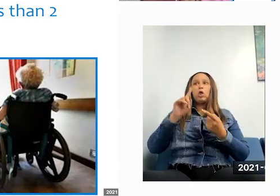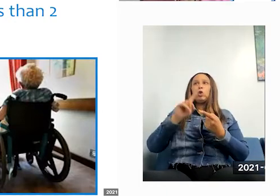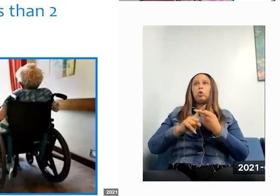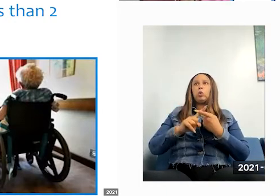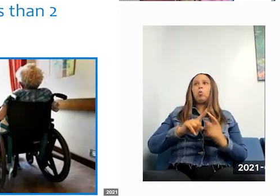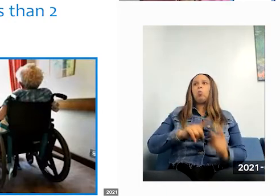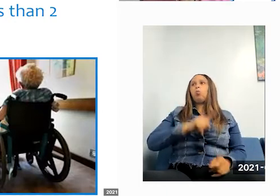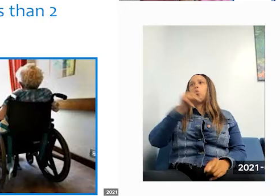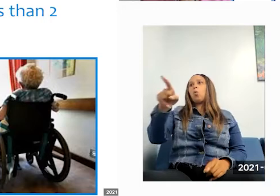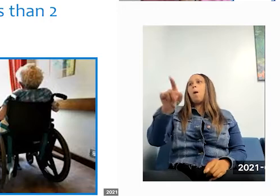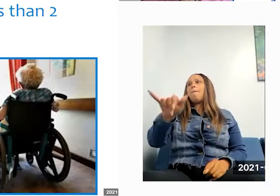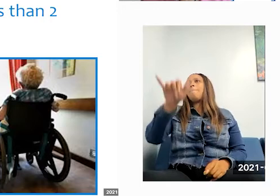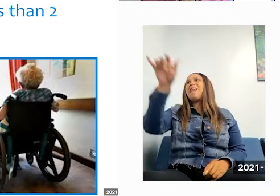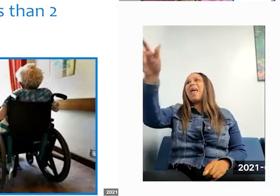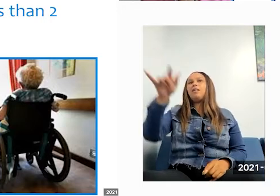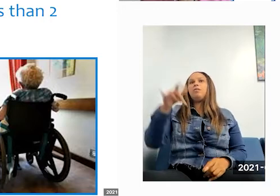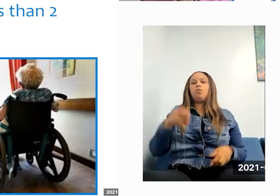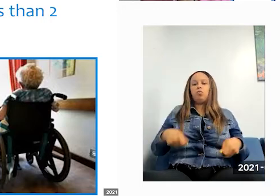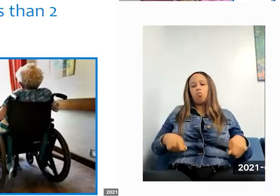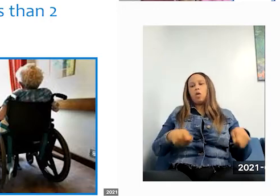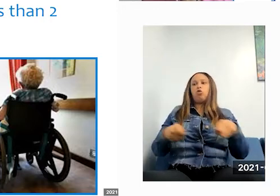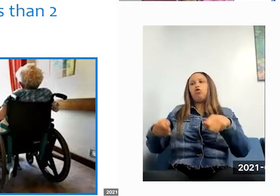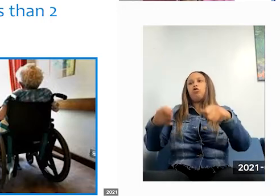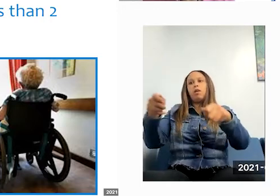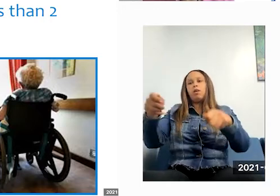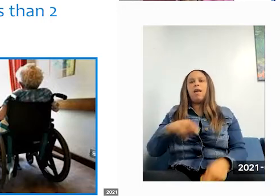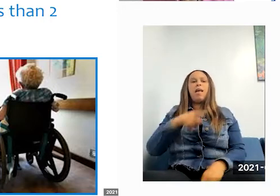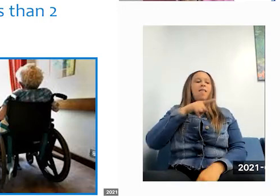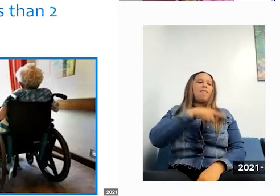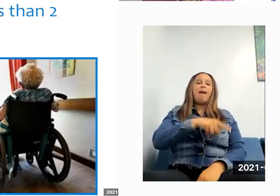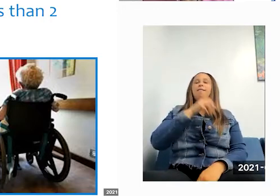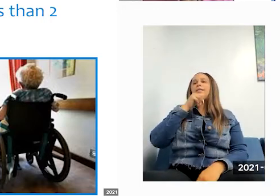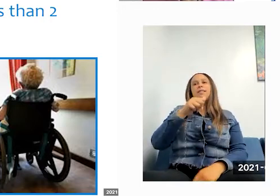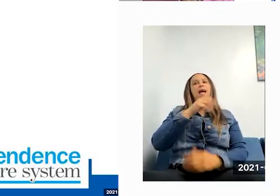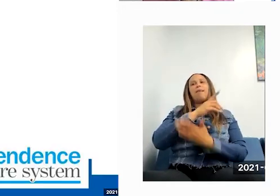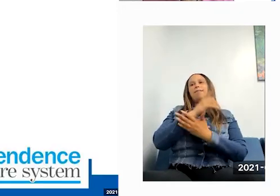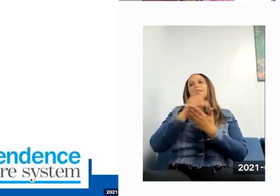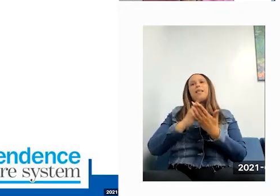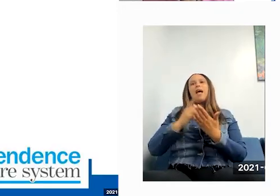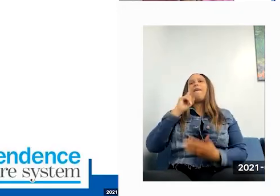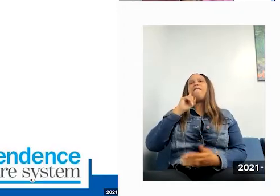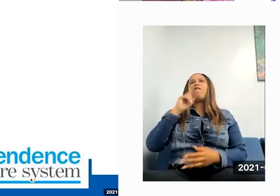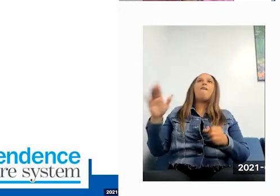of. They are not designed for full-time mobility.